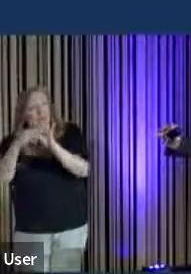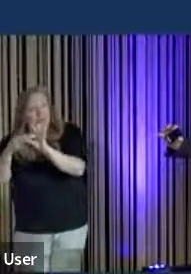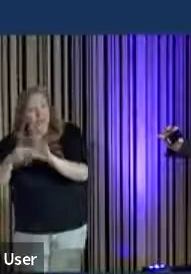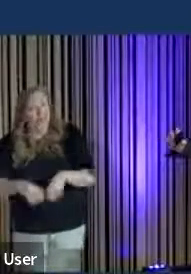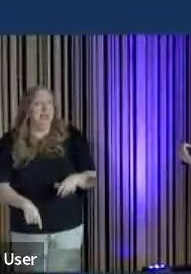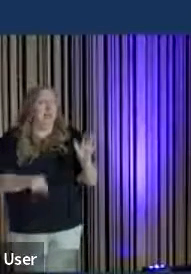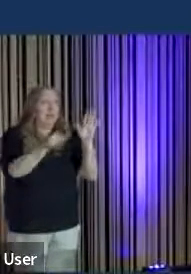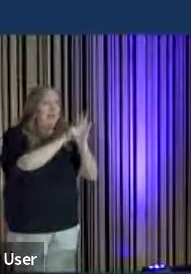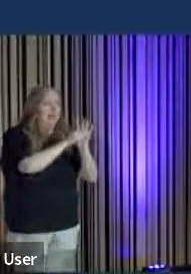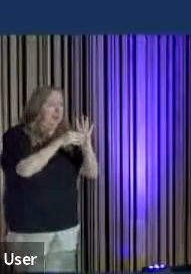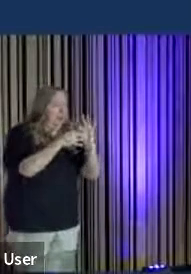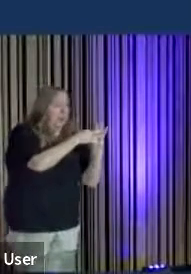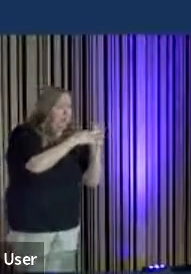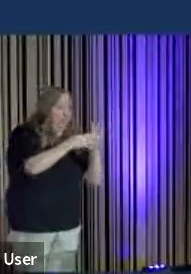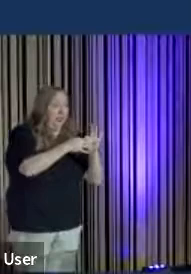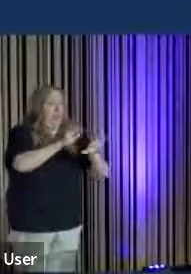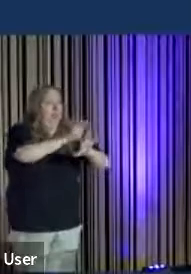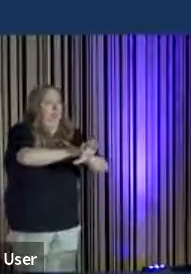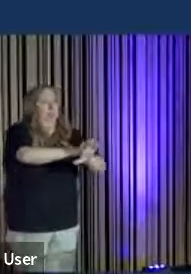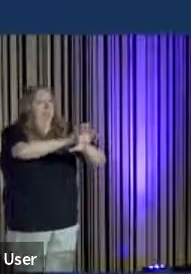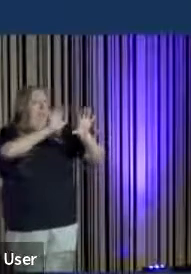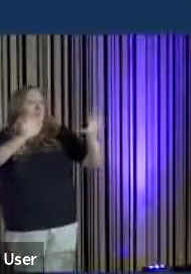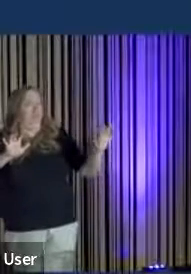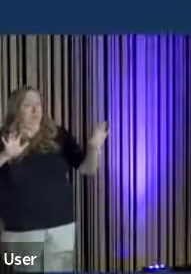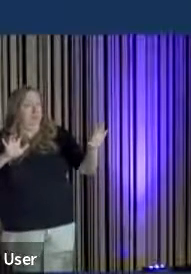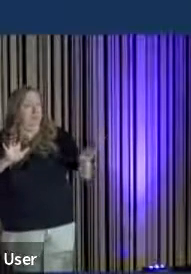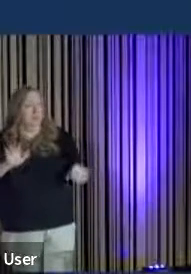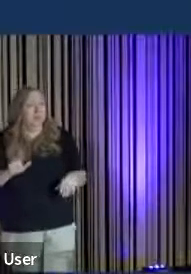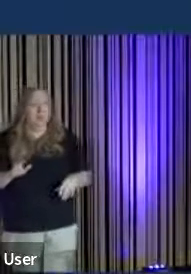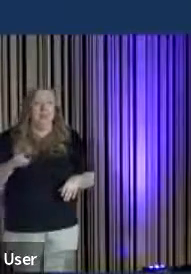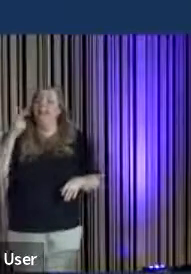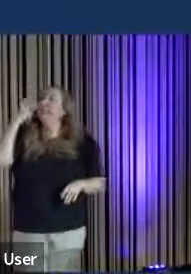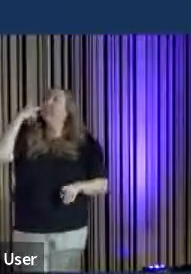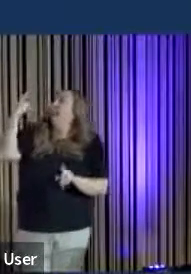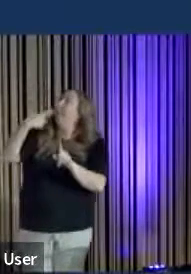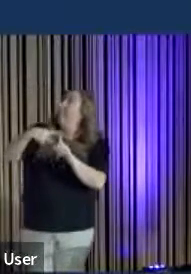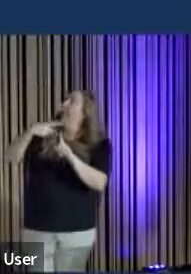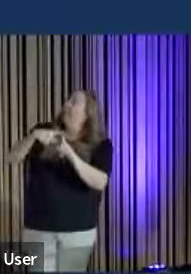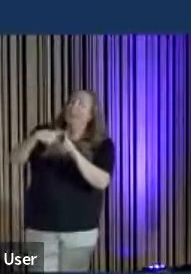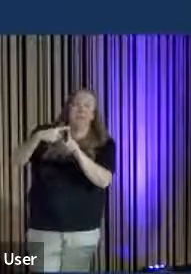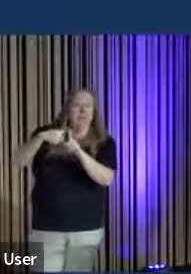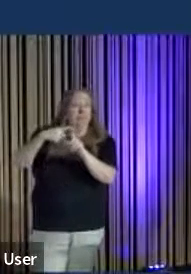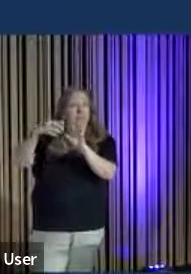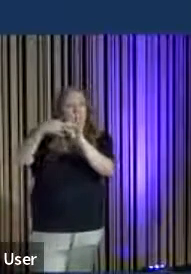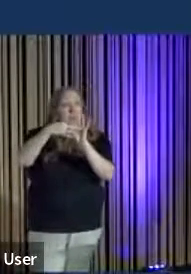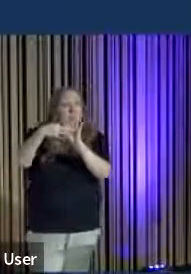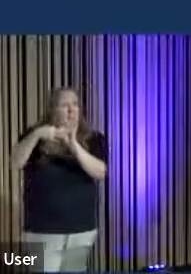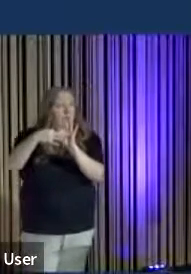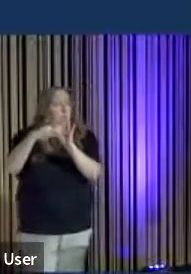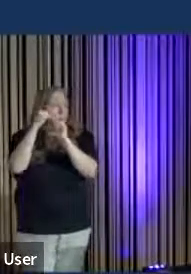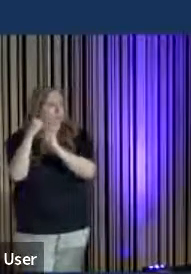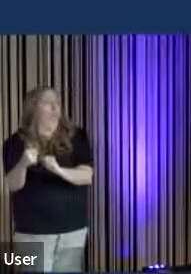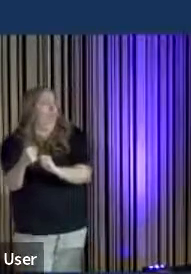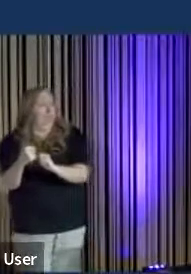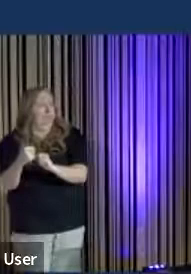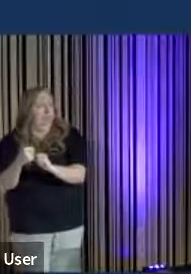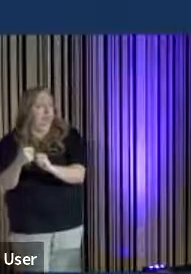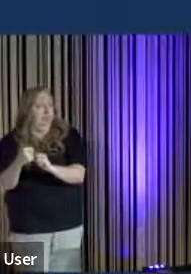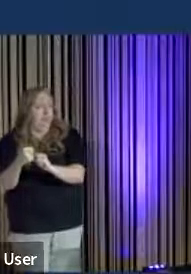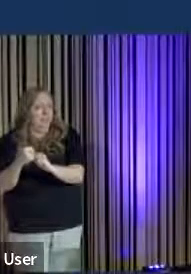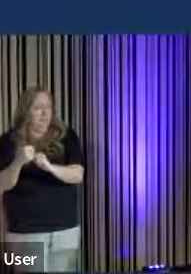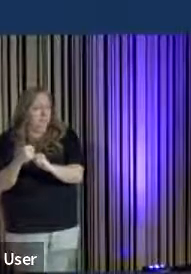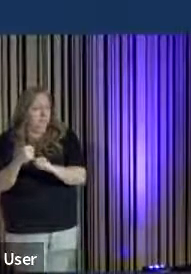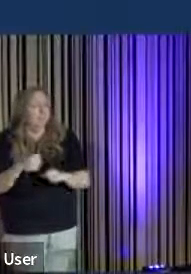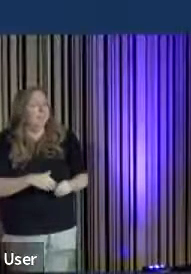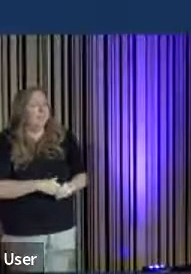negative associations, we can see that the number of positive associations really dominates, implying that sort of in this